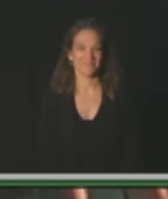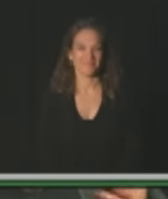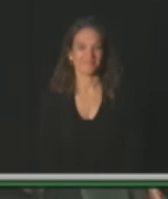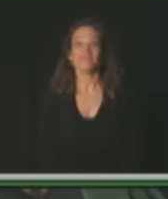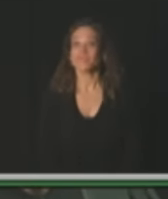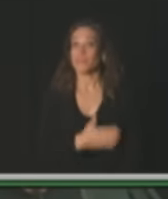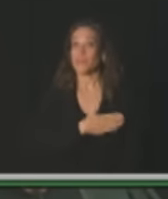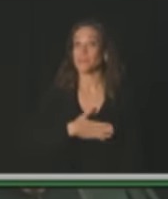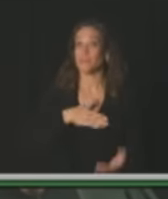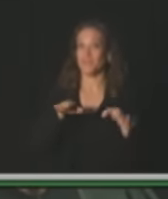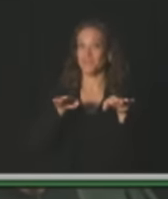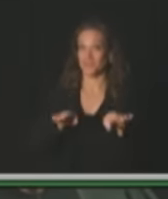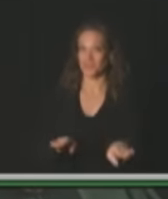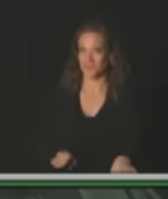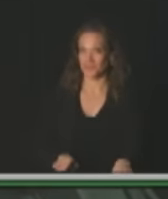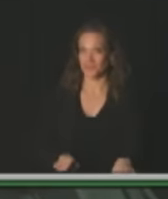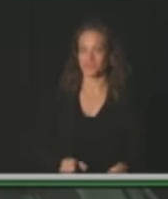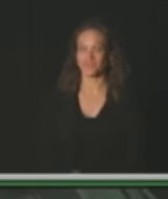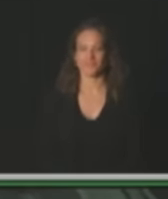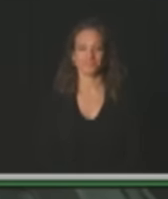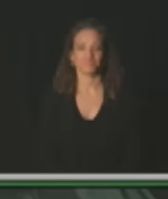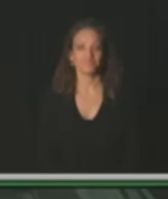Please be seated.